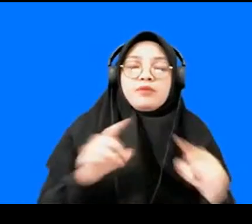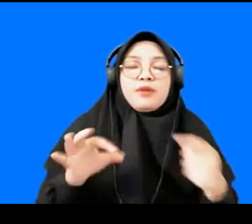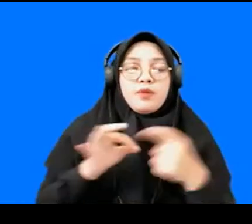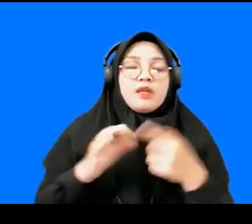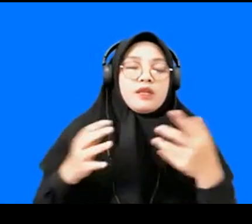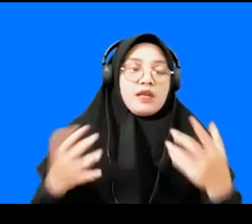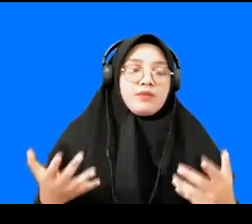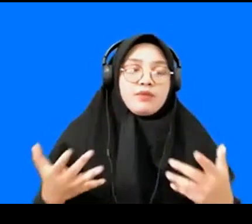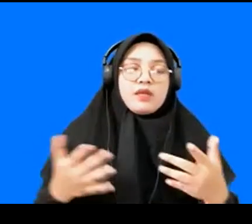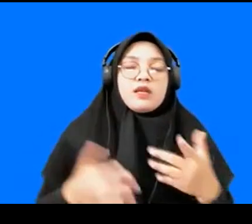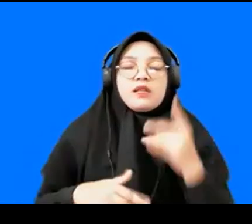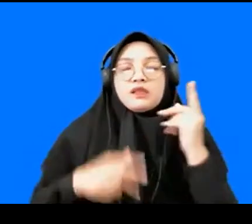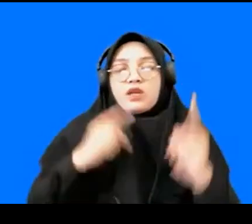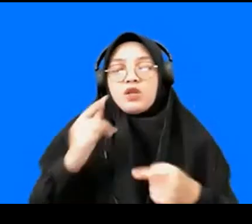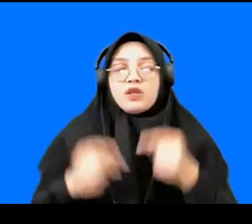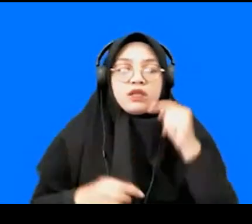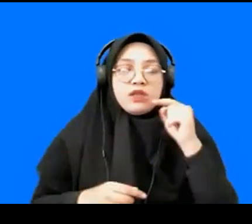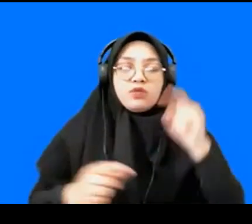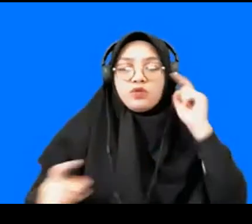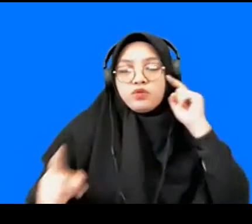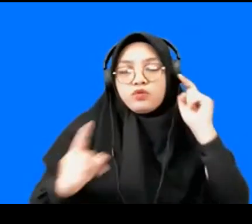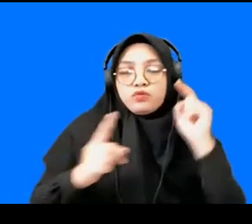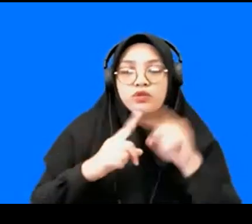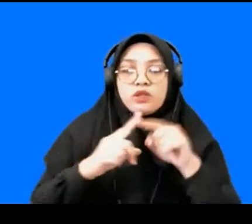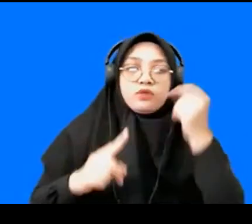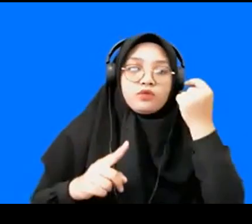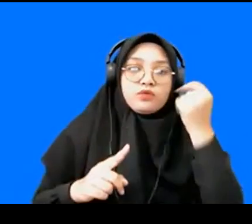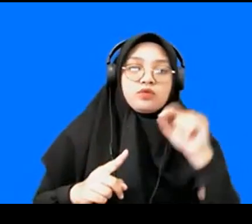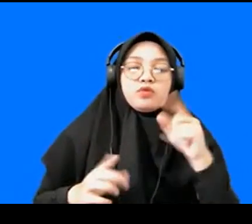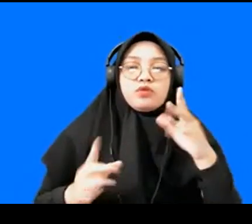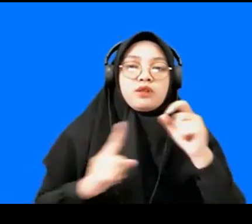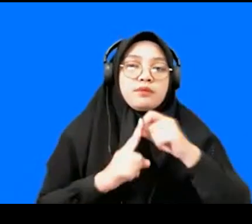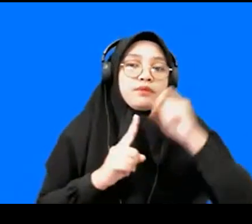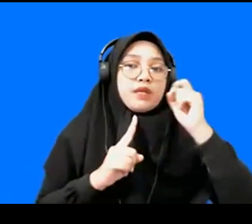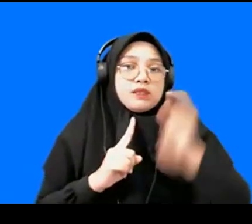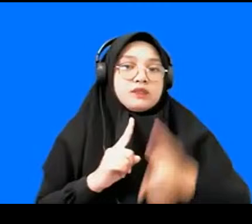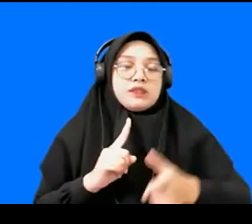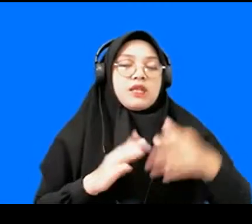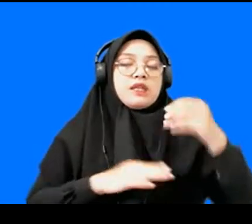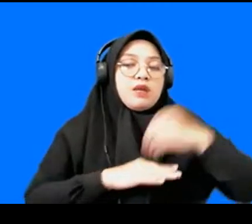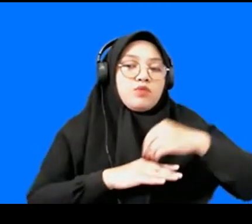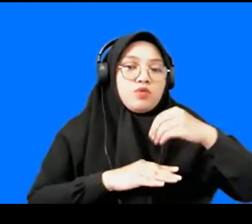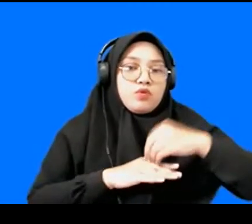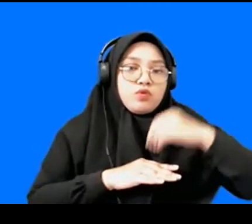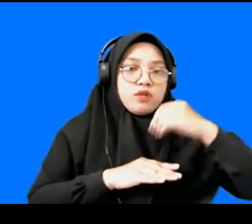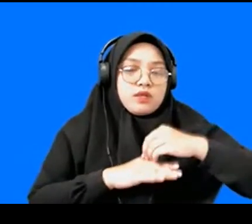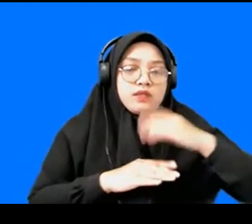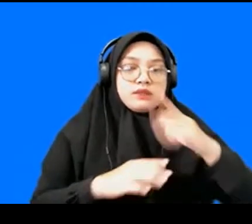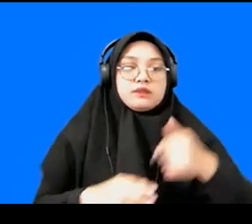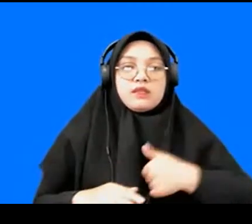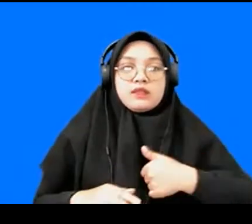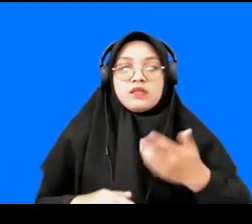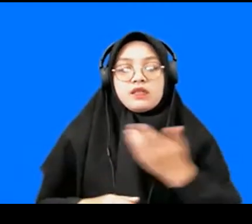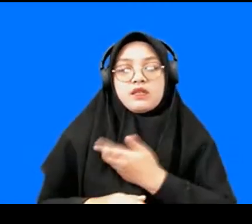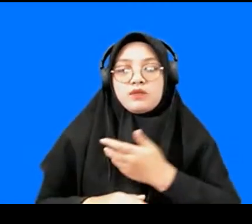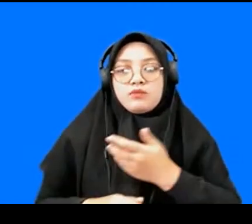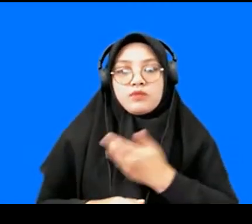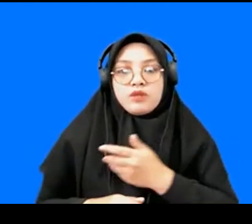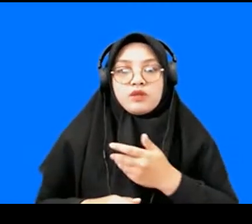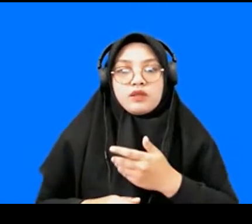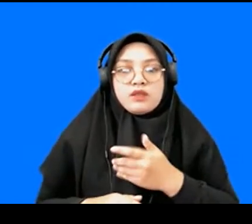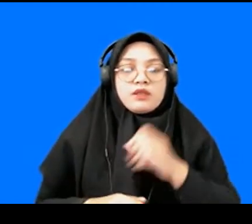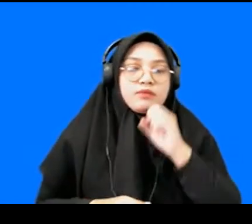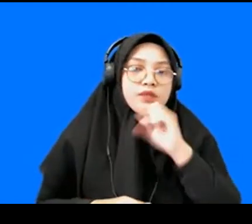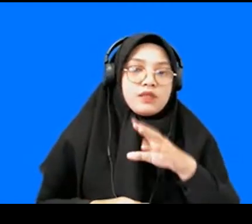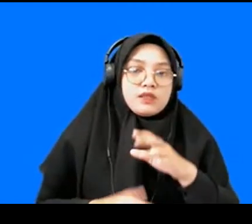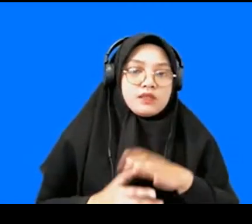of saving taxes, you know, it's not, you know, I really don't want to share it with my spouse, but I'm doing it to save taxes. Even